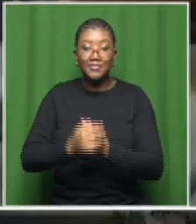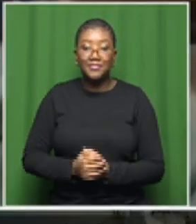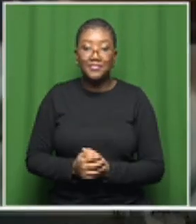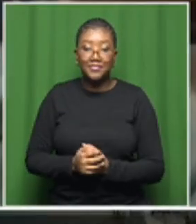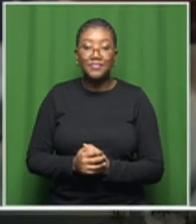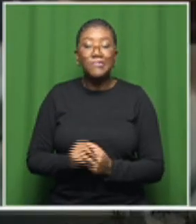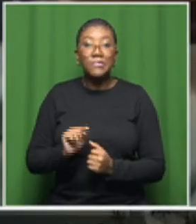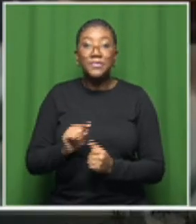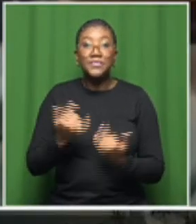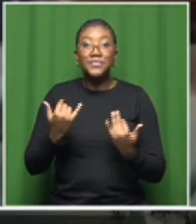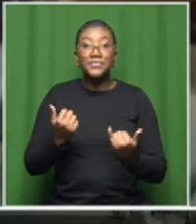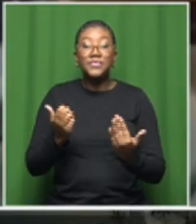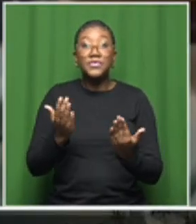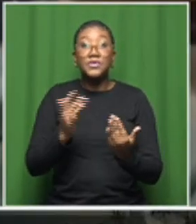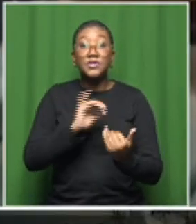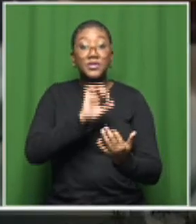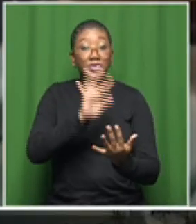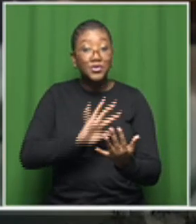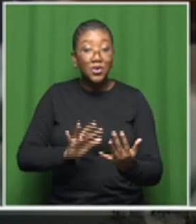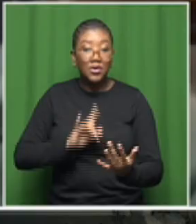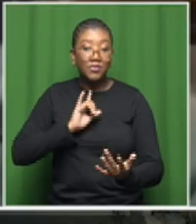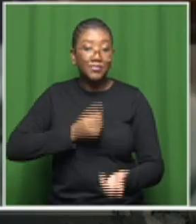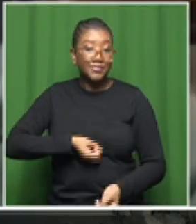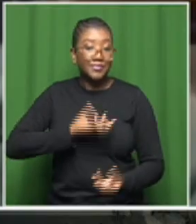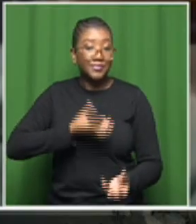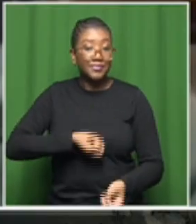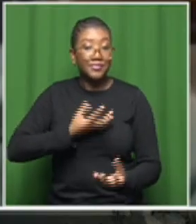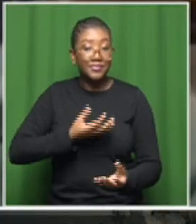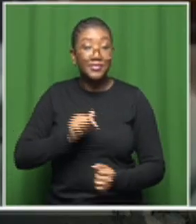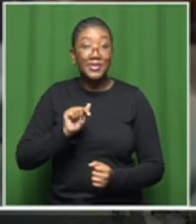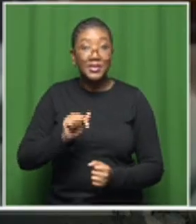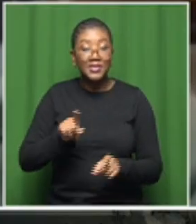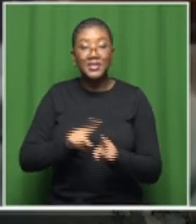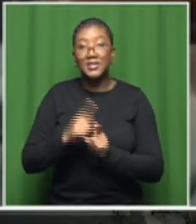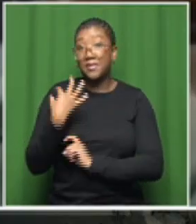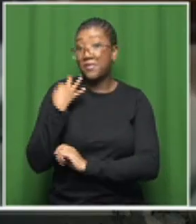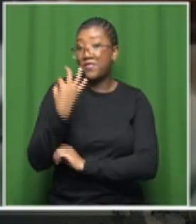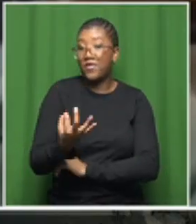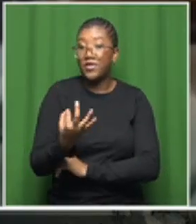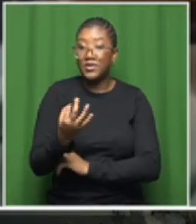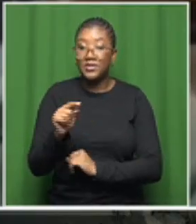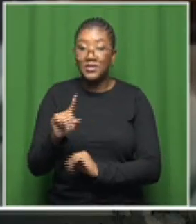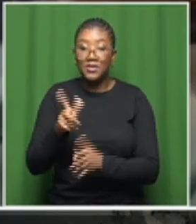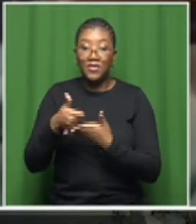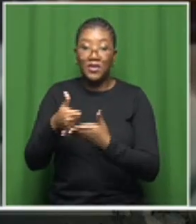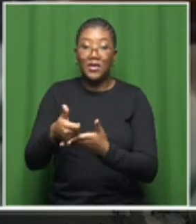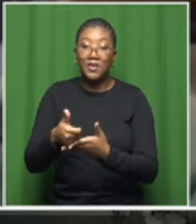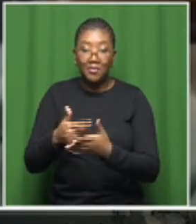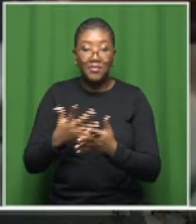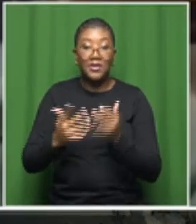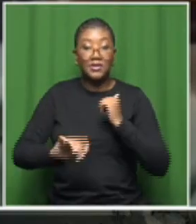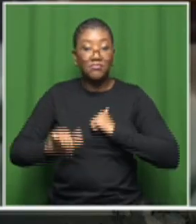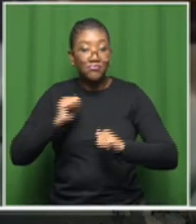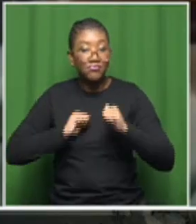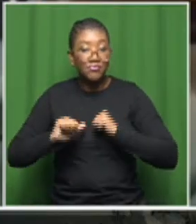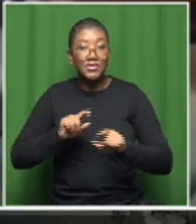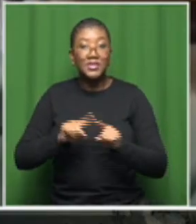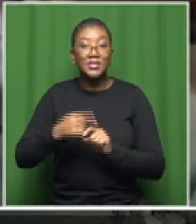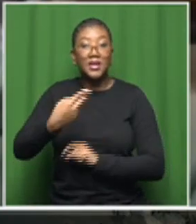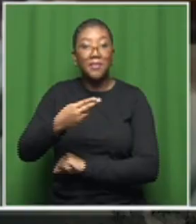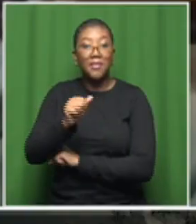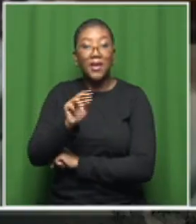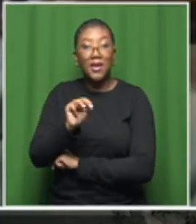of storytelling is also a big factor. And volunteering at the Masque Theatre, it supports the production of plays such as Hamlet, perhaps also